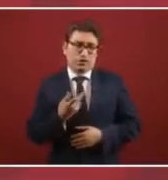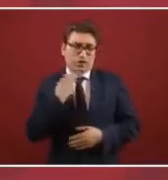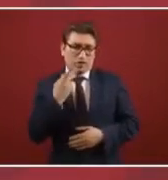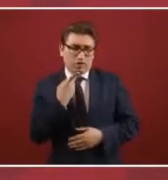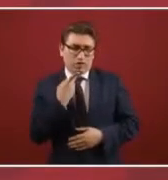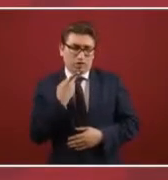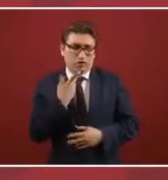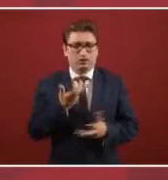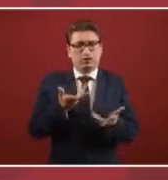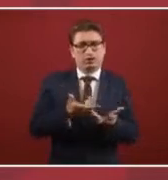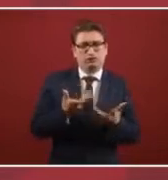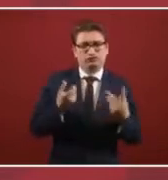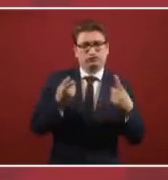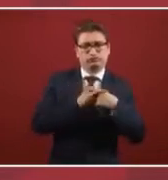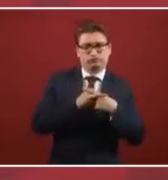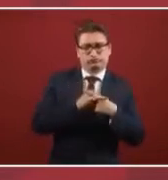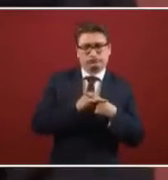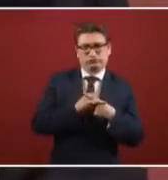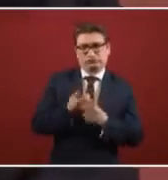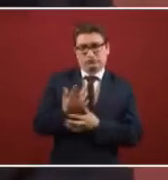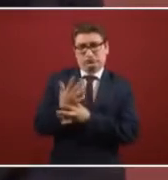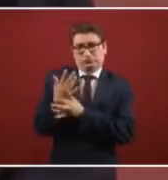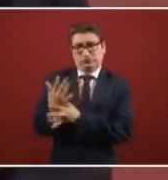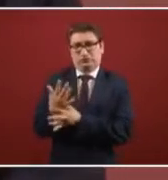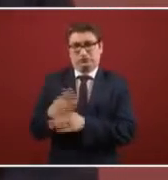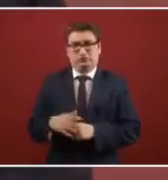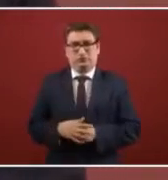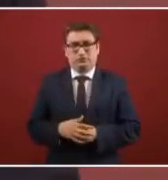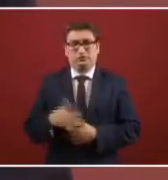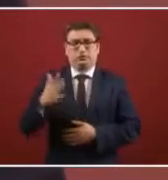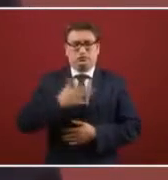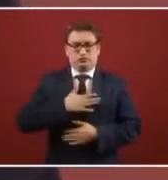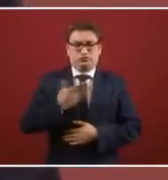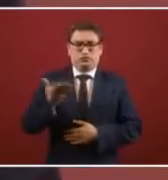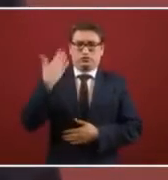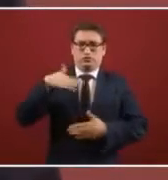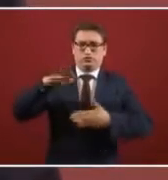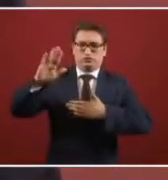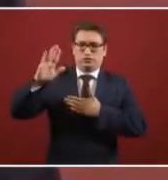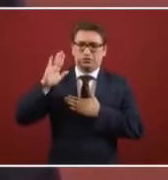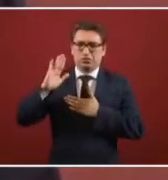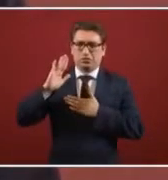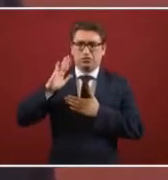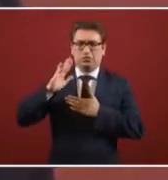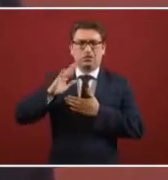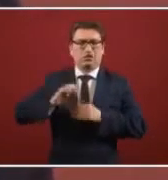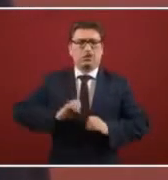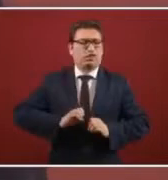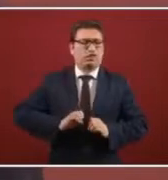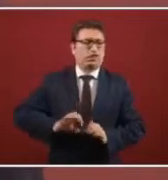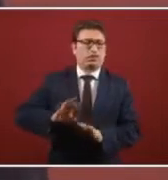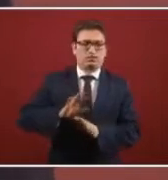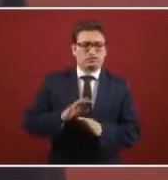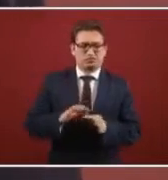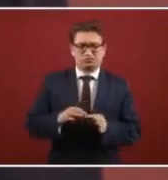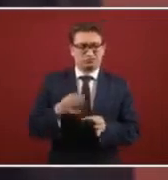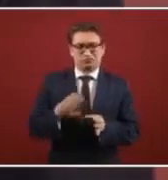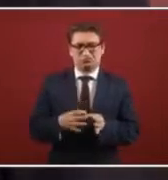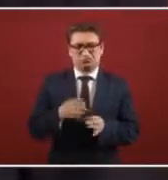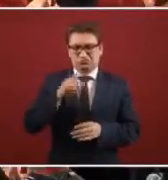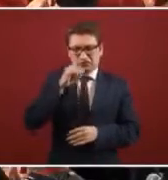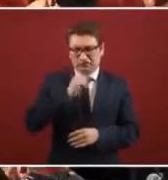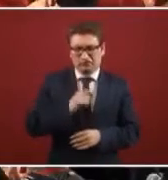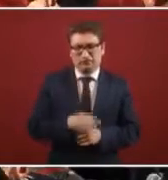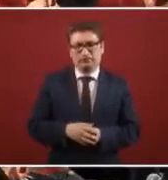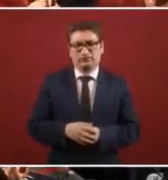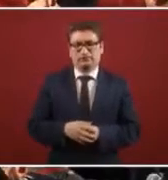on my de que part estoy that I am abandonando abandoning mi compromiso my commitment de que to por el bien de todos that